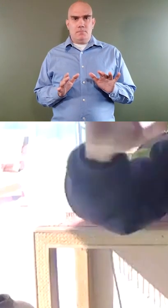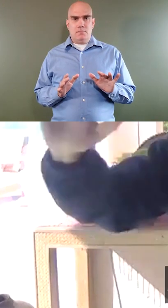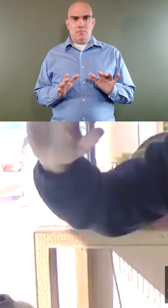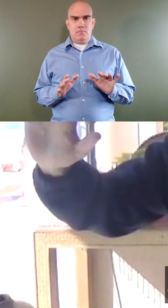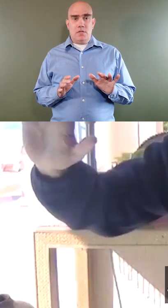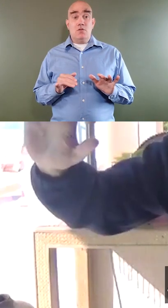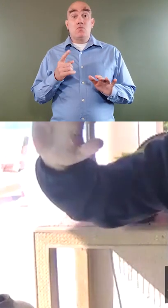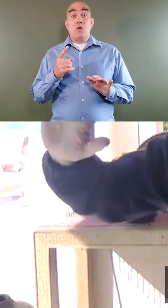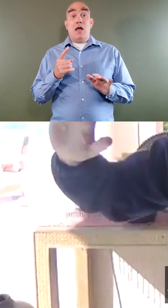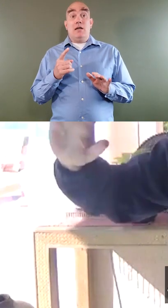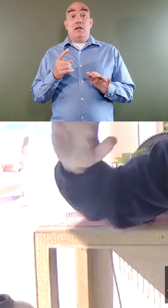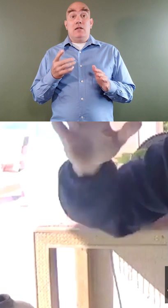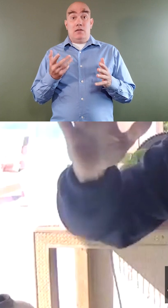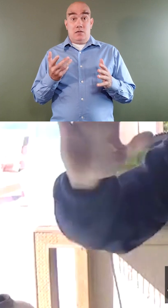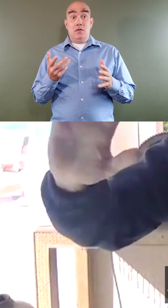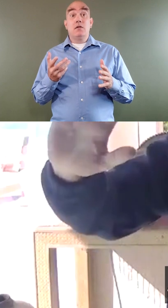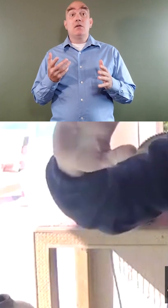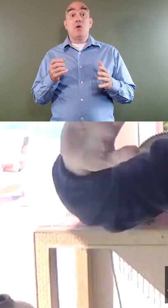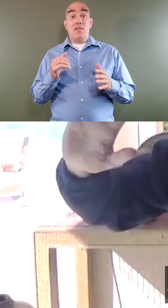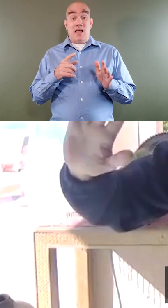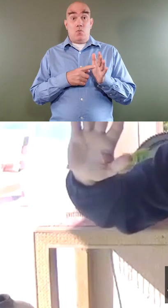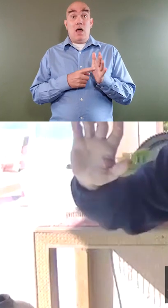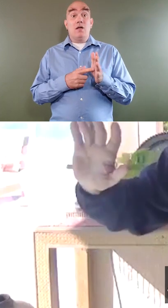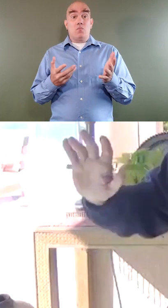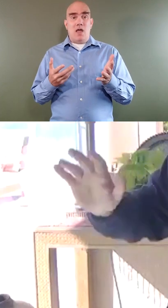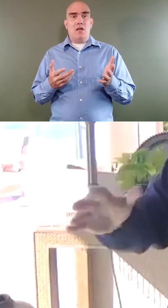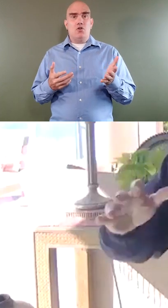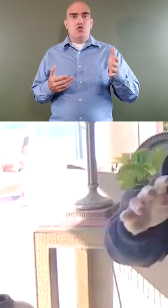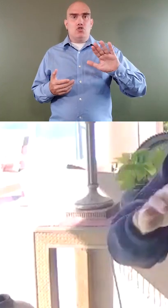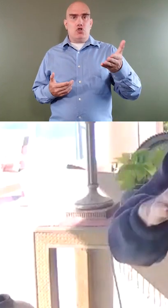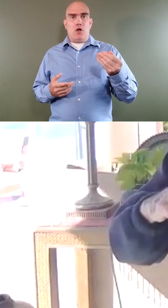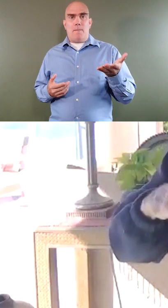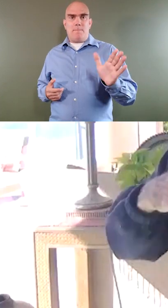where was I? And this one here is turning and pushing across.